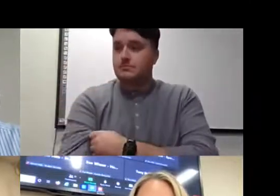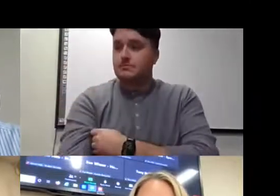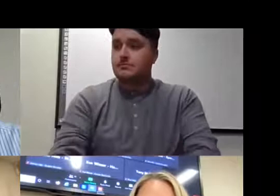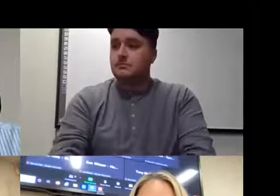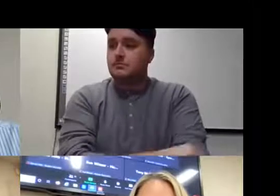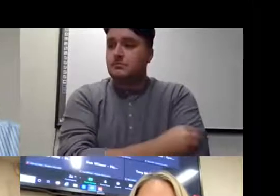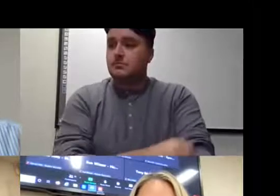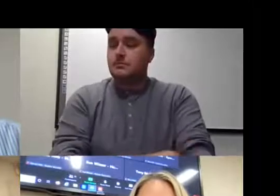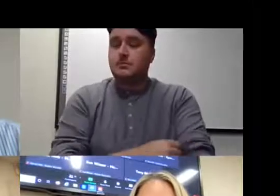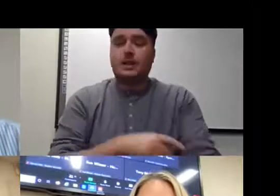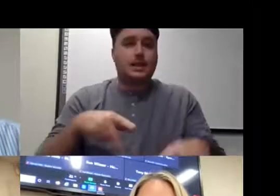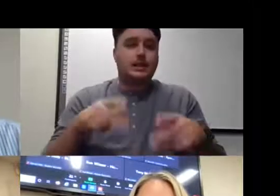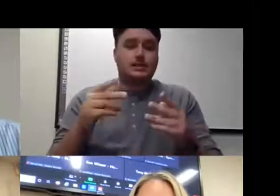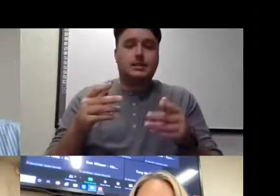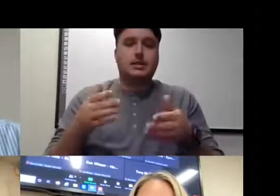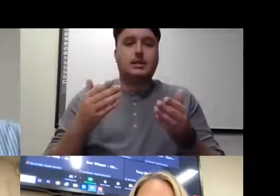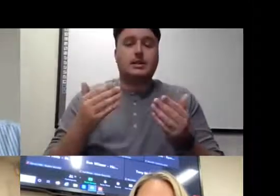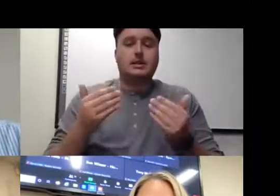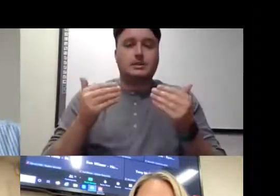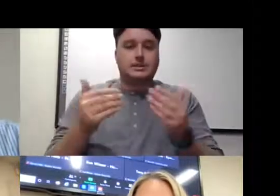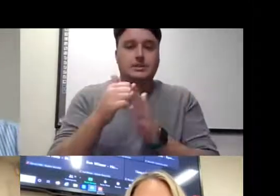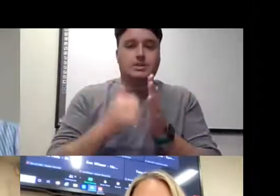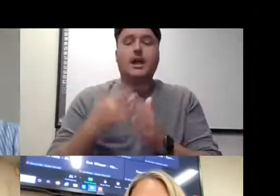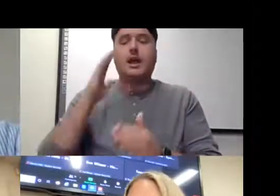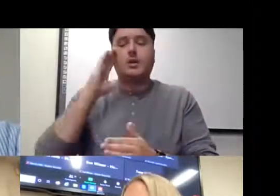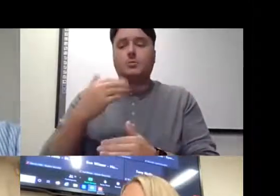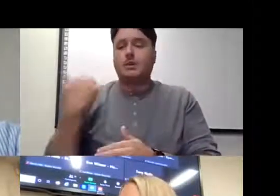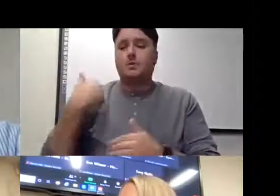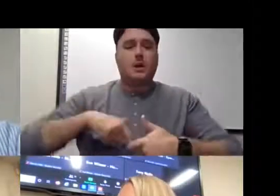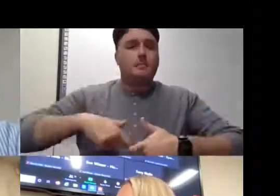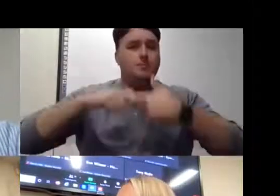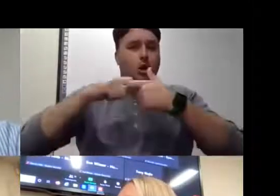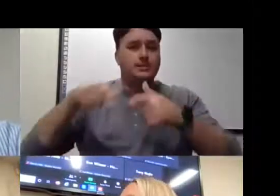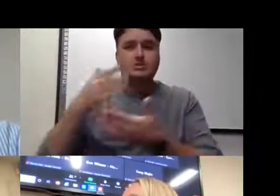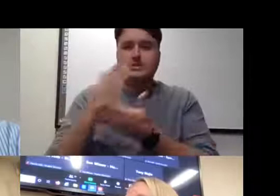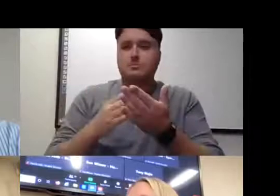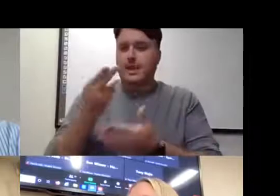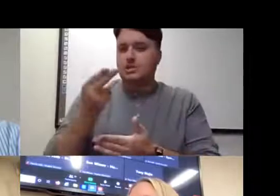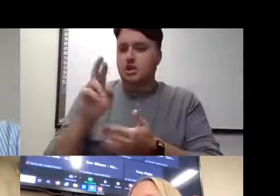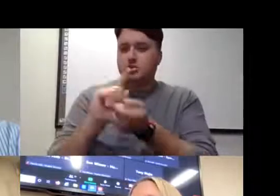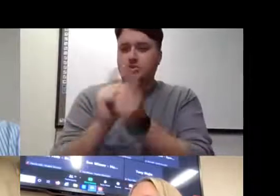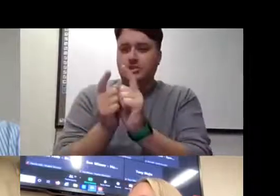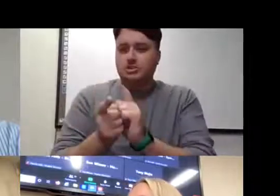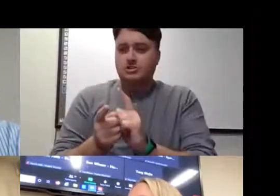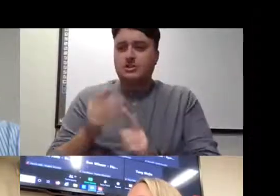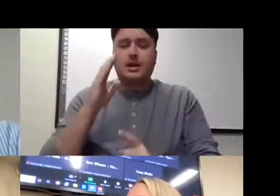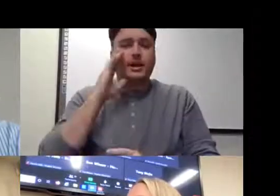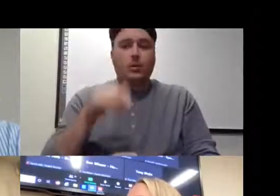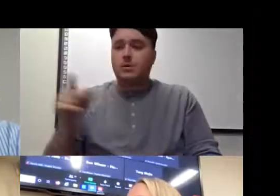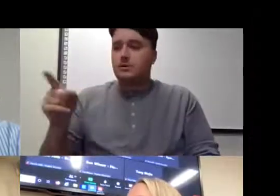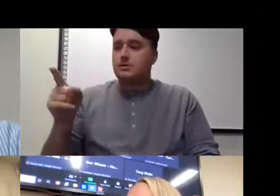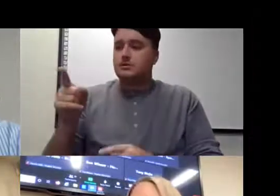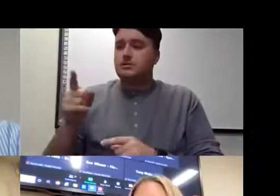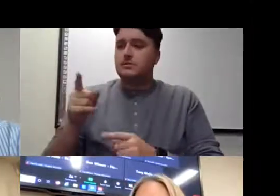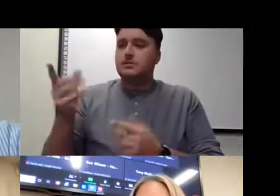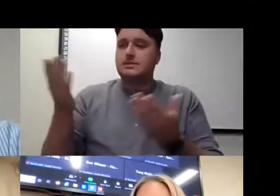I do know that in the past we normally paused here because there were some HR changes, and I know it's not listed here, but we